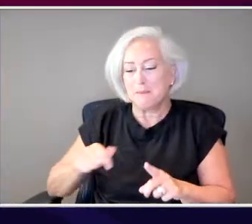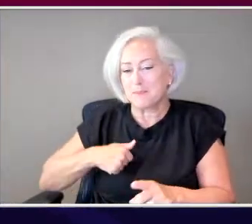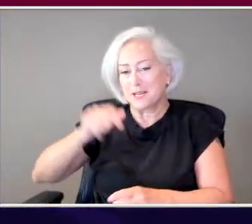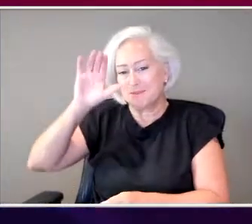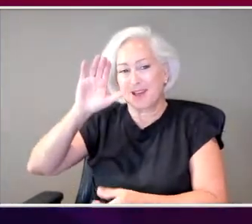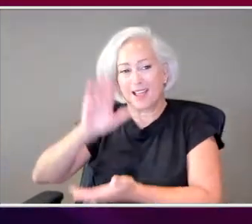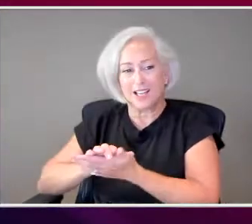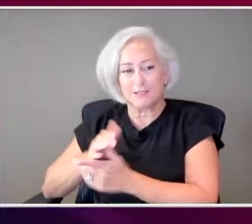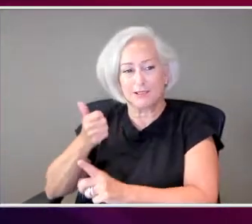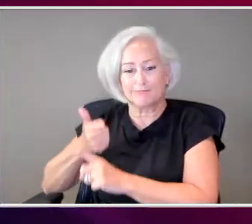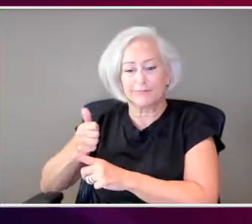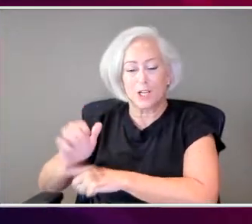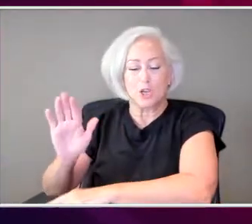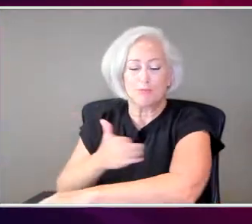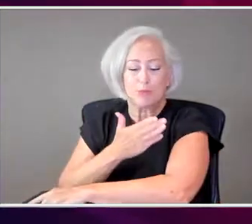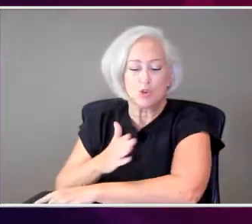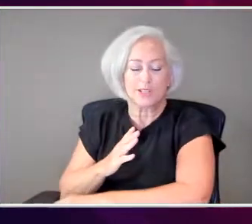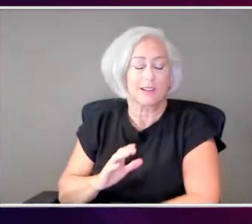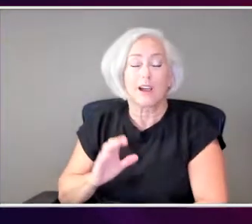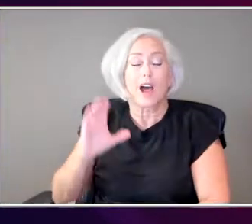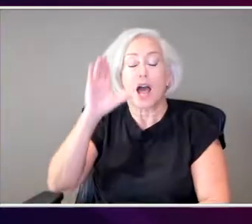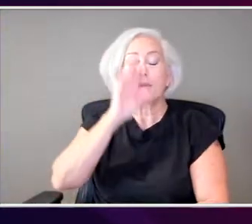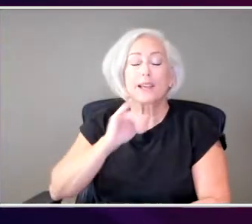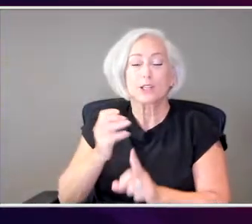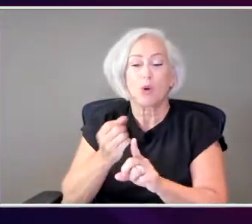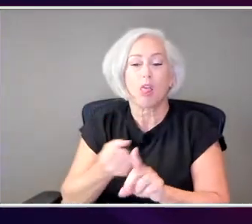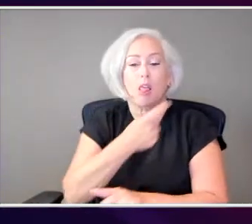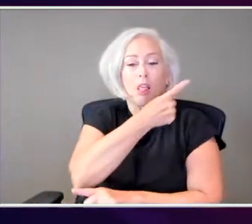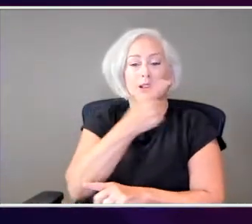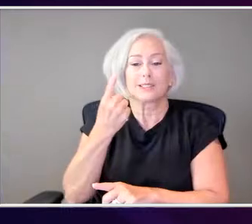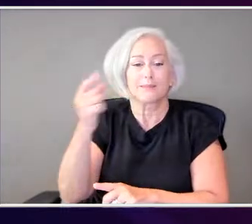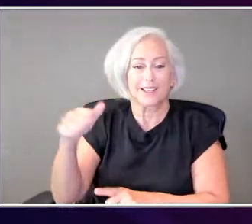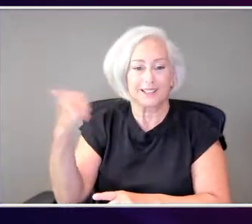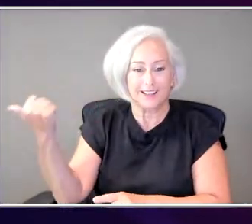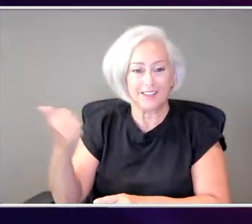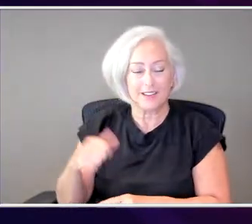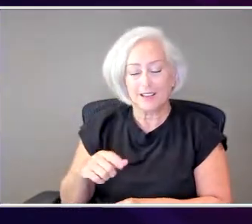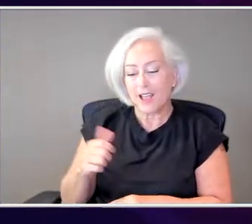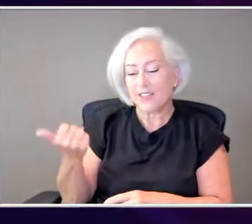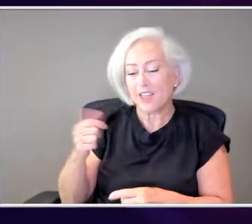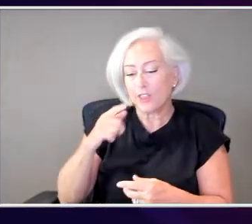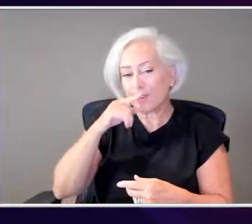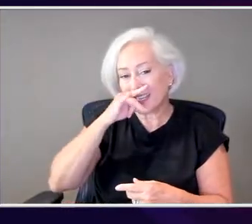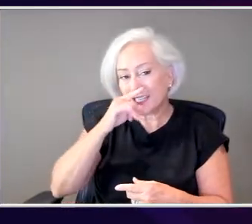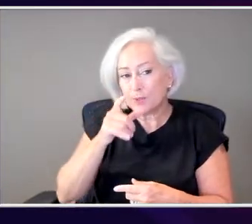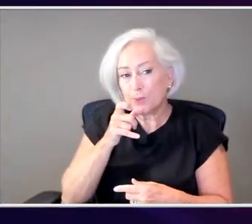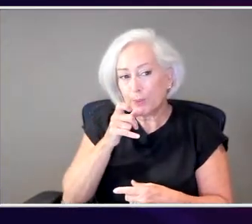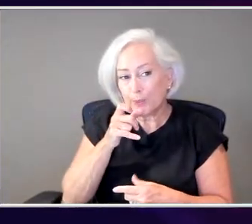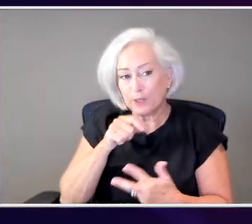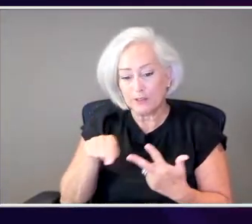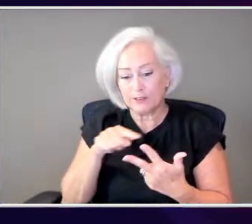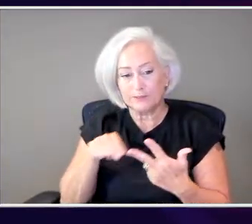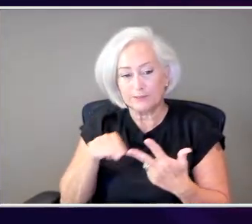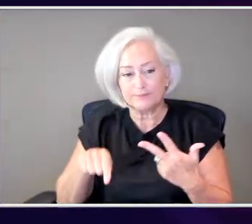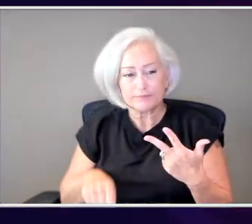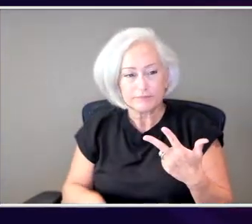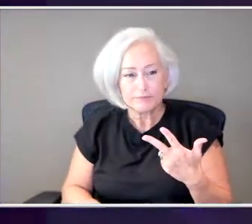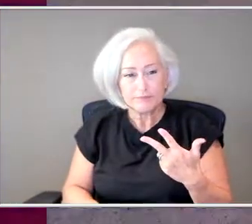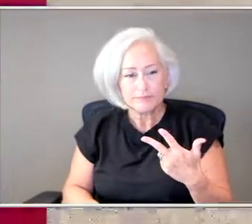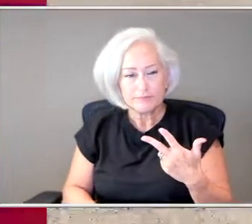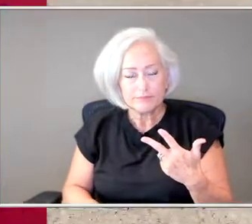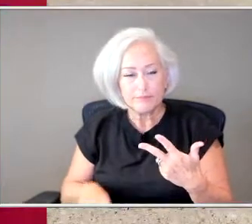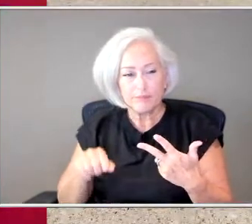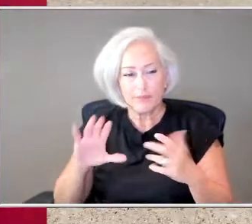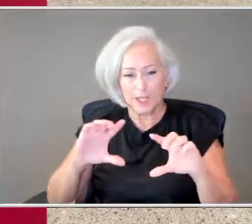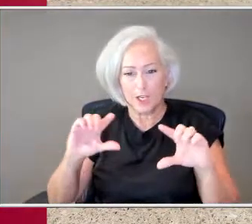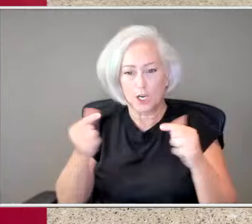she'll probably do something totally different. Who were the other kiddos in the picture next to Gwen? there was a group shot of a bunch of Oh, little is there